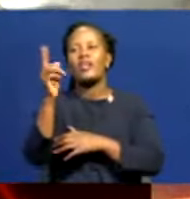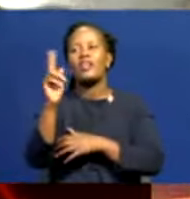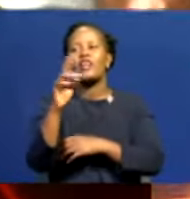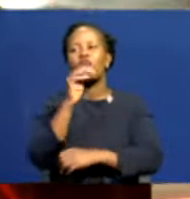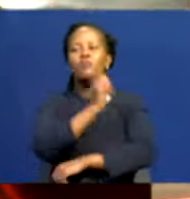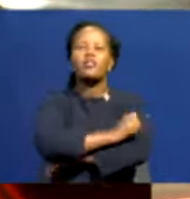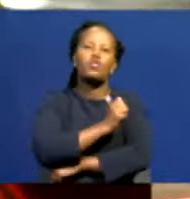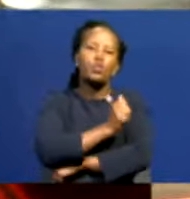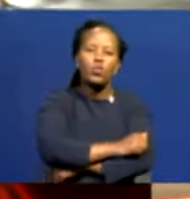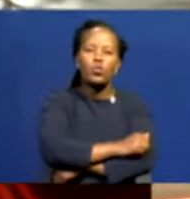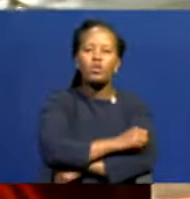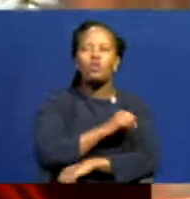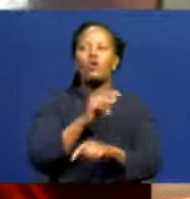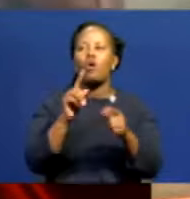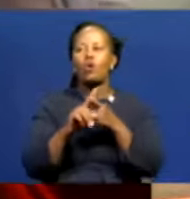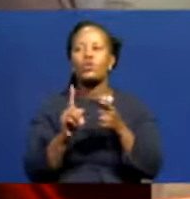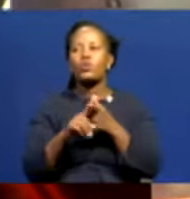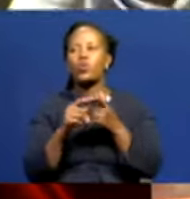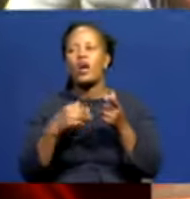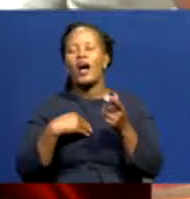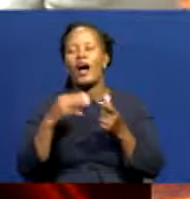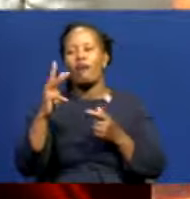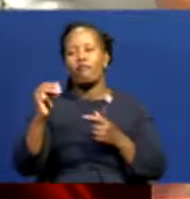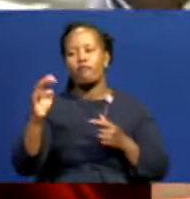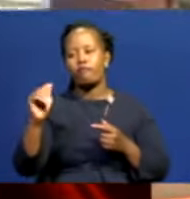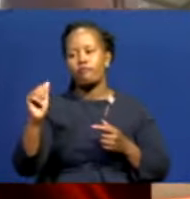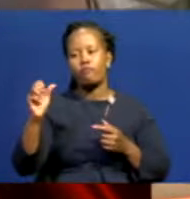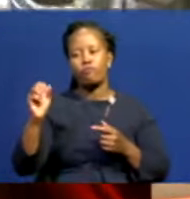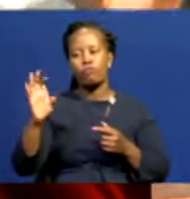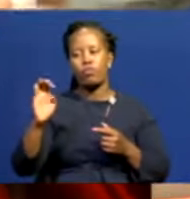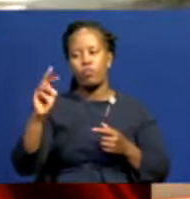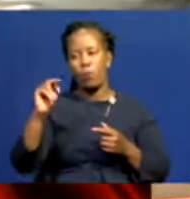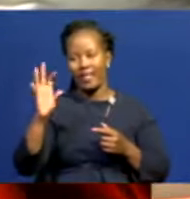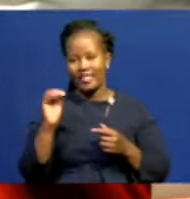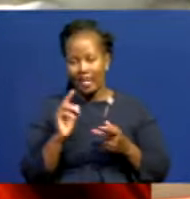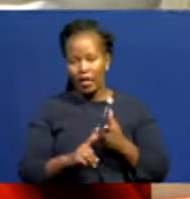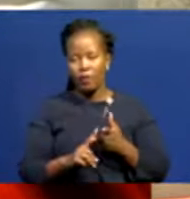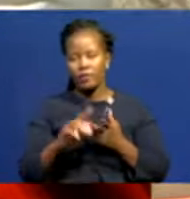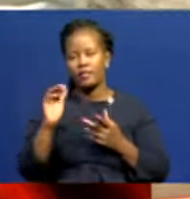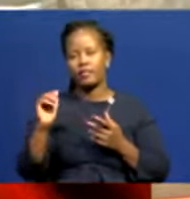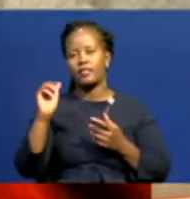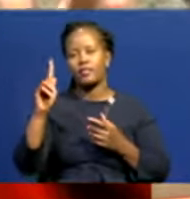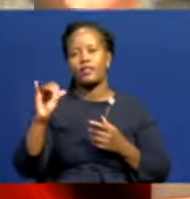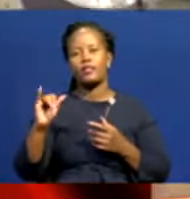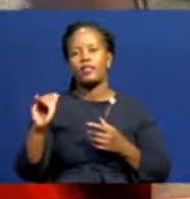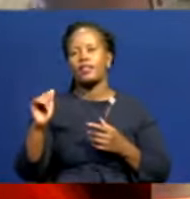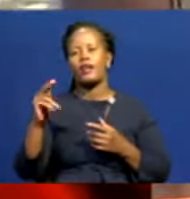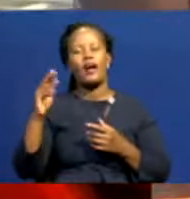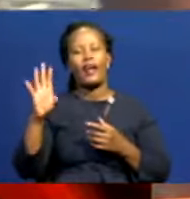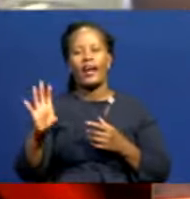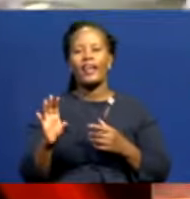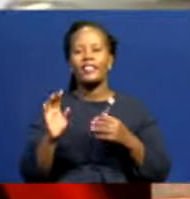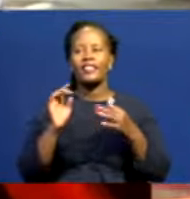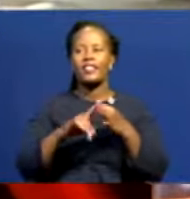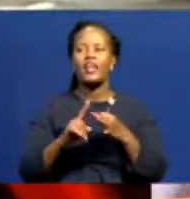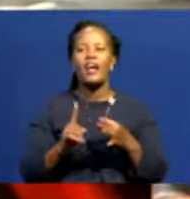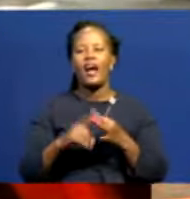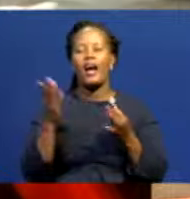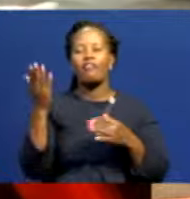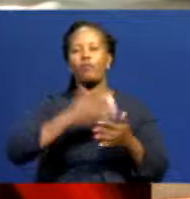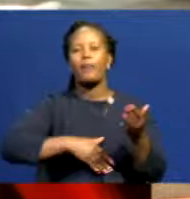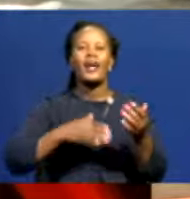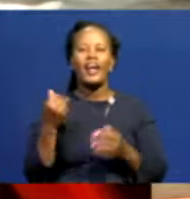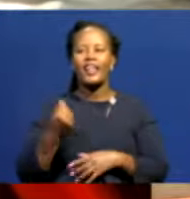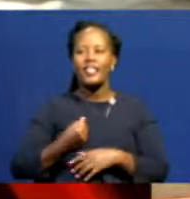wako hapa, tuko wa Maseno University, Maseno wako hapa. Kukona Pangani girls